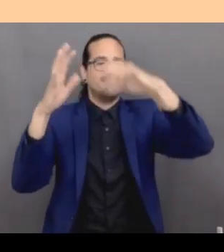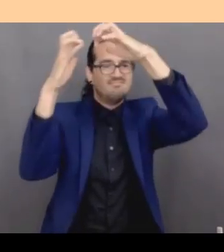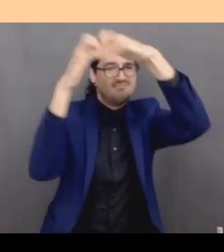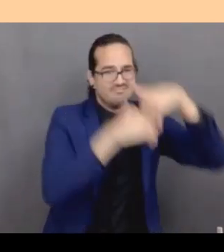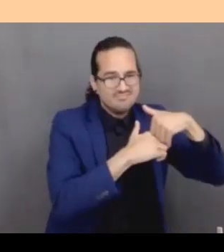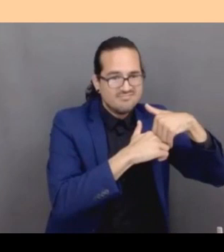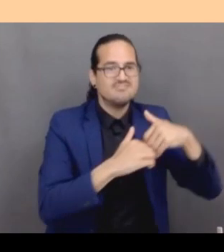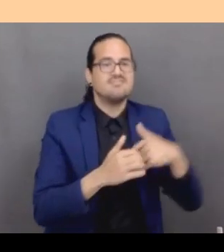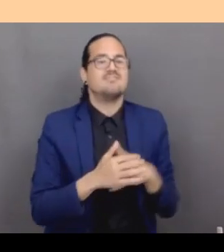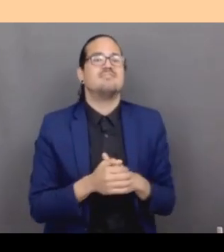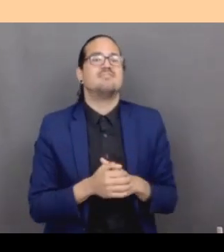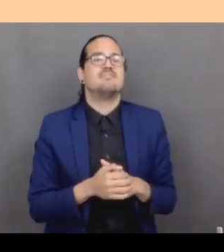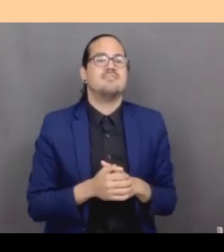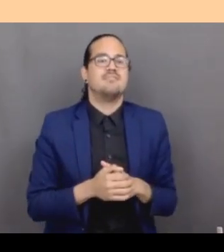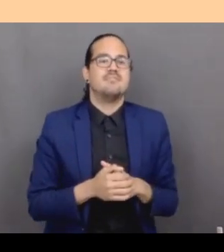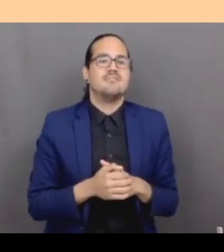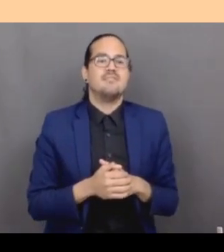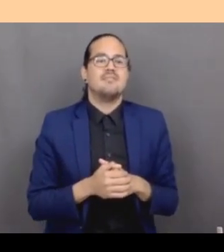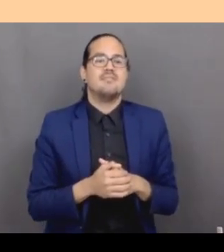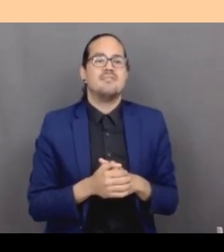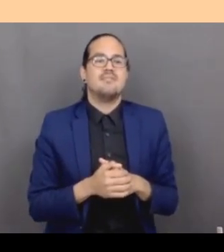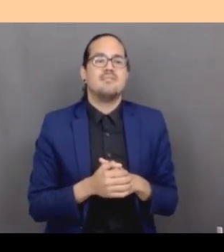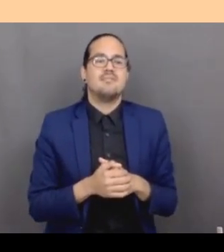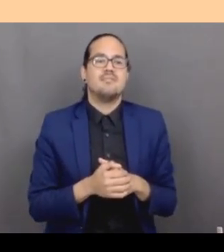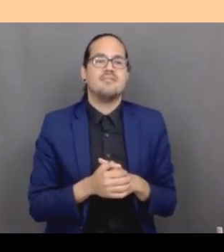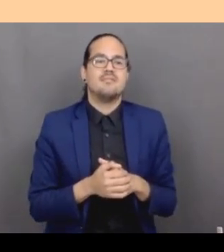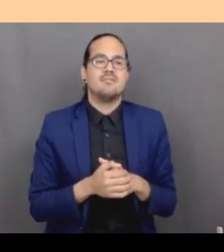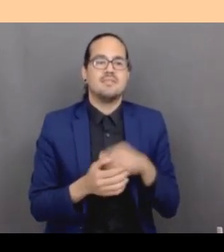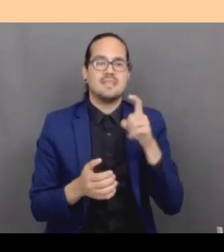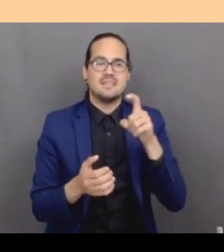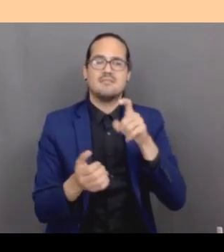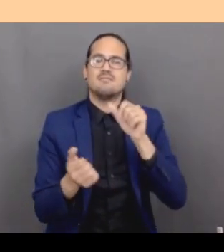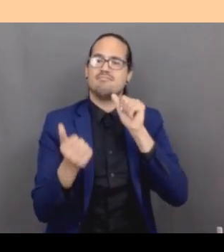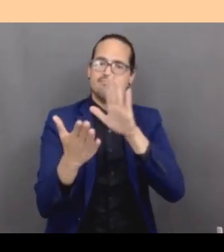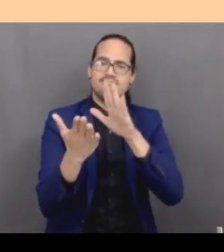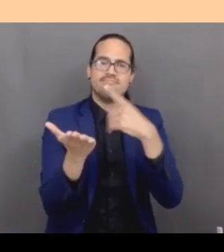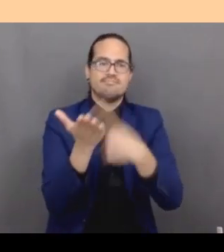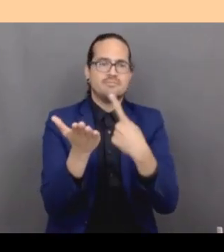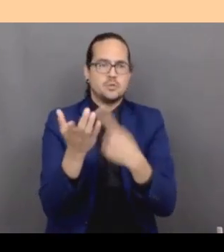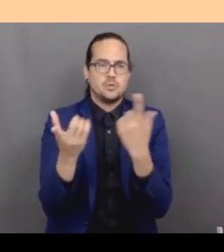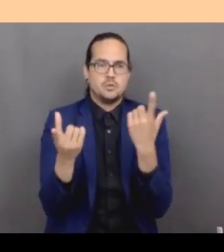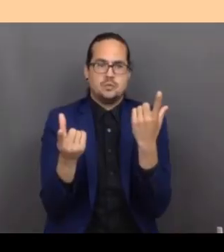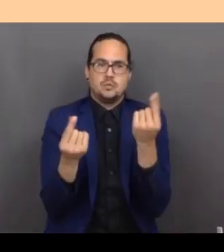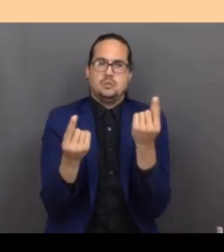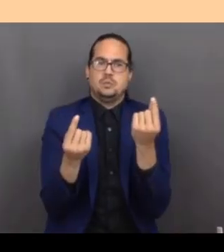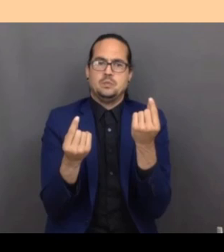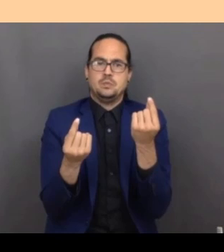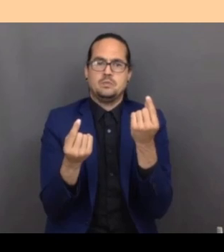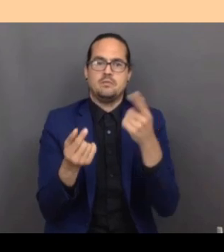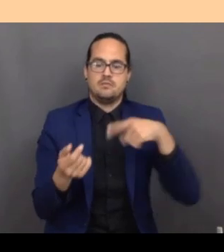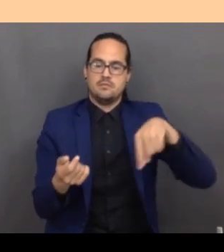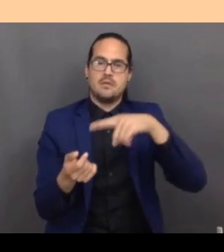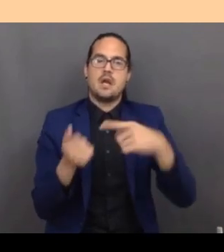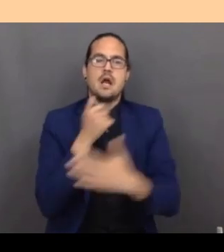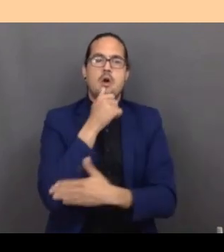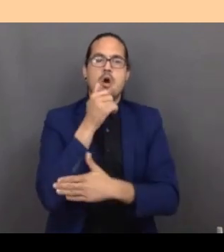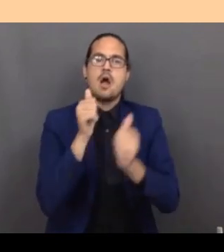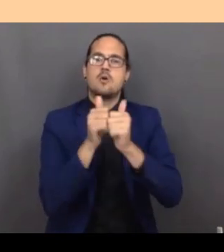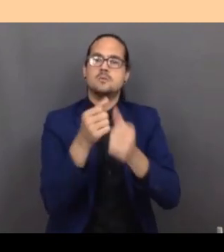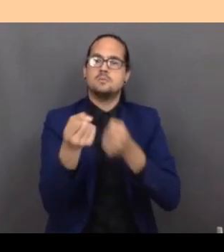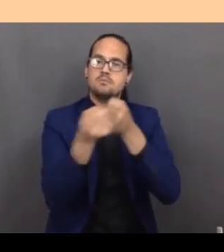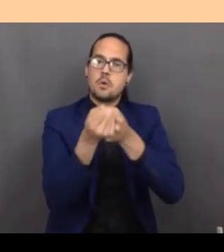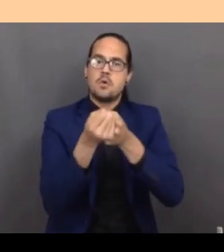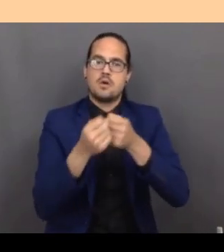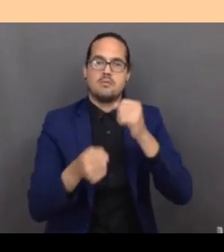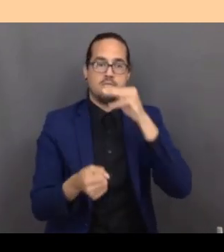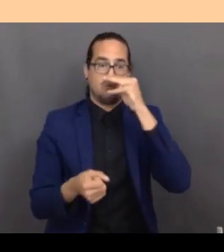of the current and new clients seeking support countywide. Many of our most vulnerable populations,